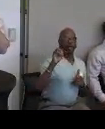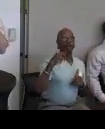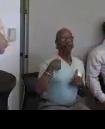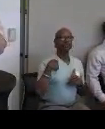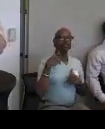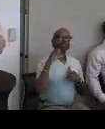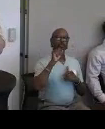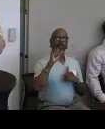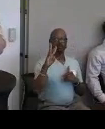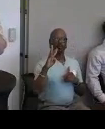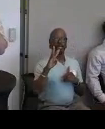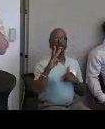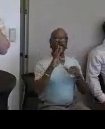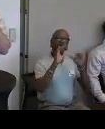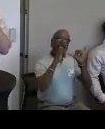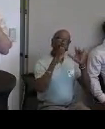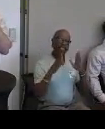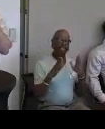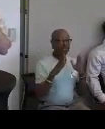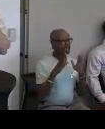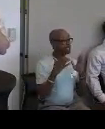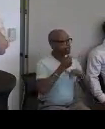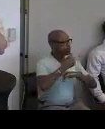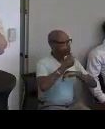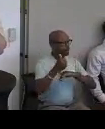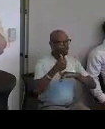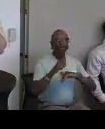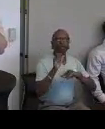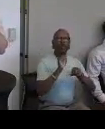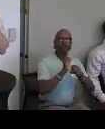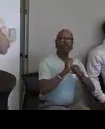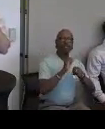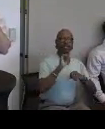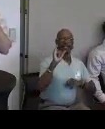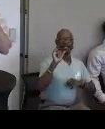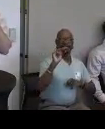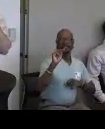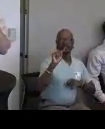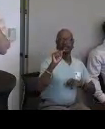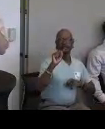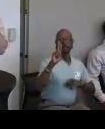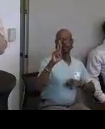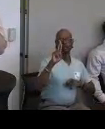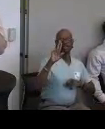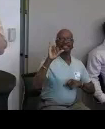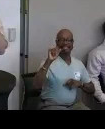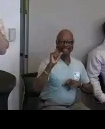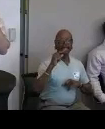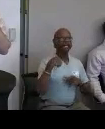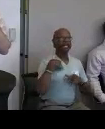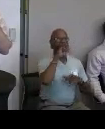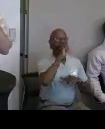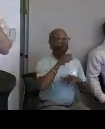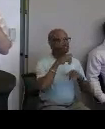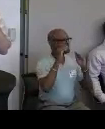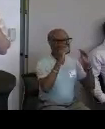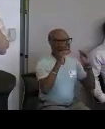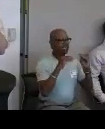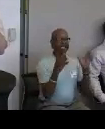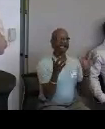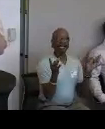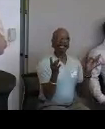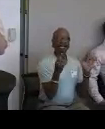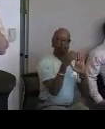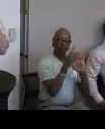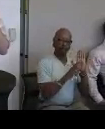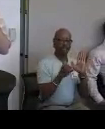native mobility, mobile accessibility at Intuit. He also loves teaching tactile drawing and SVG